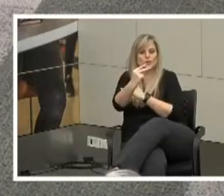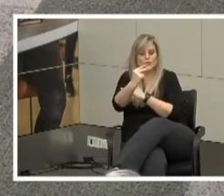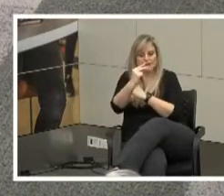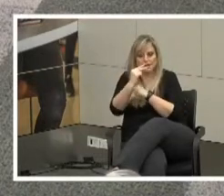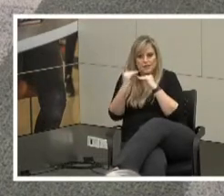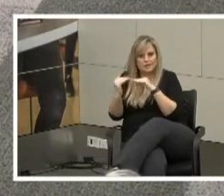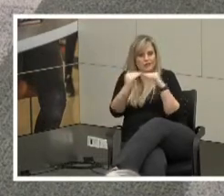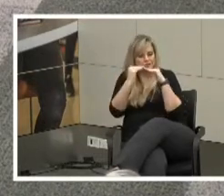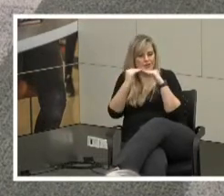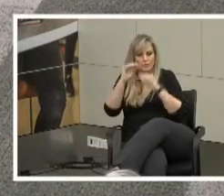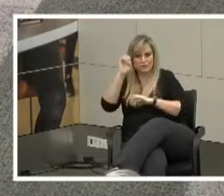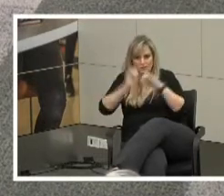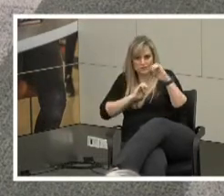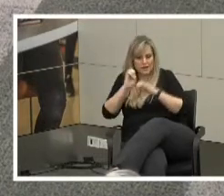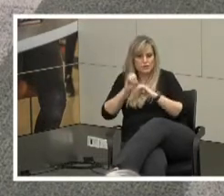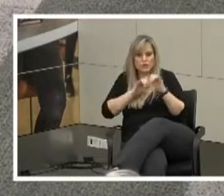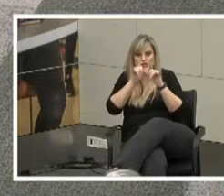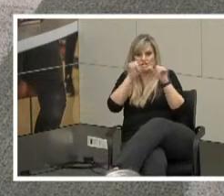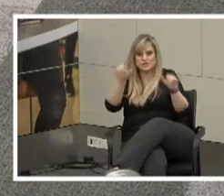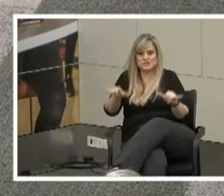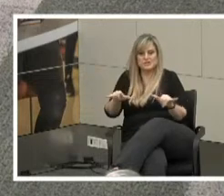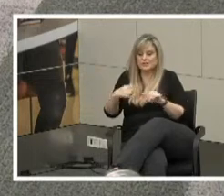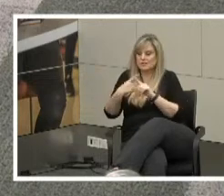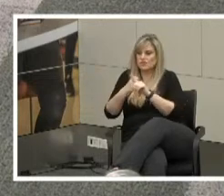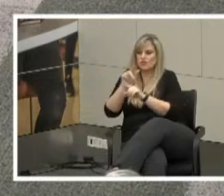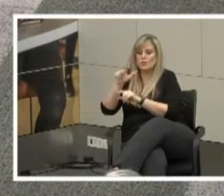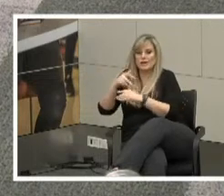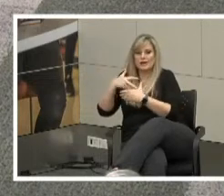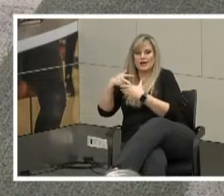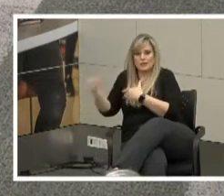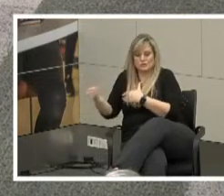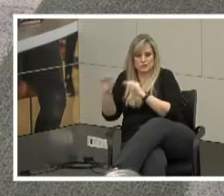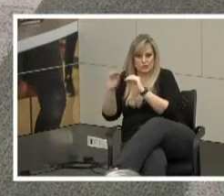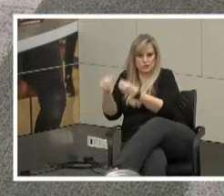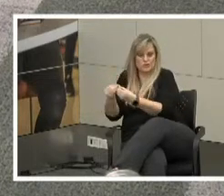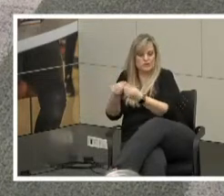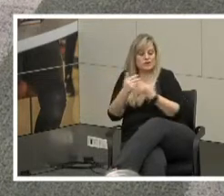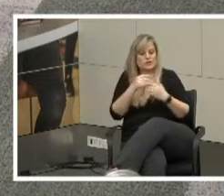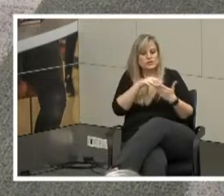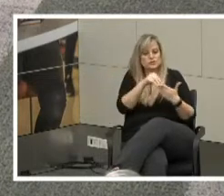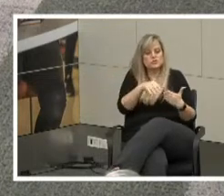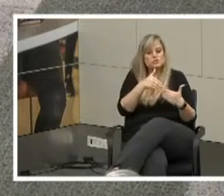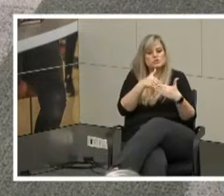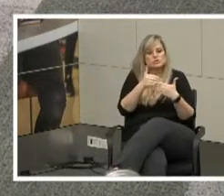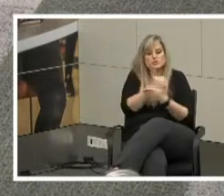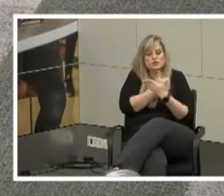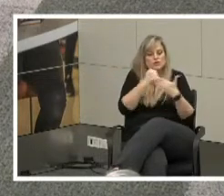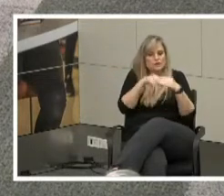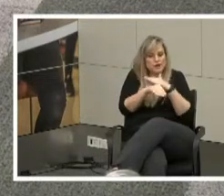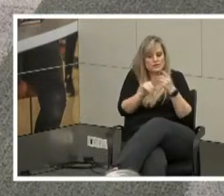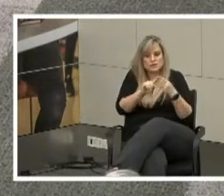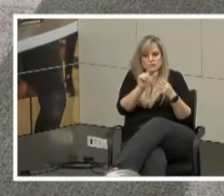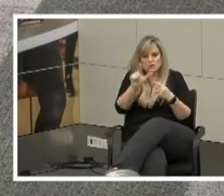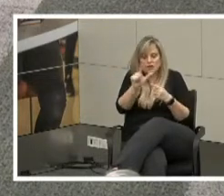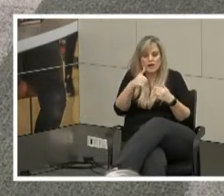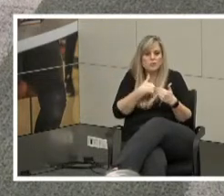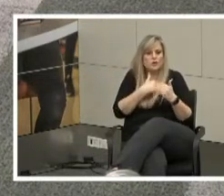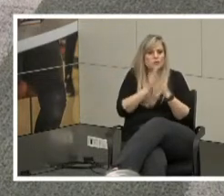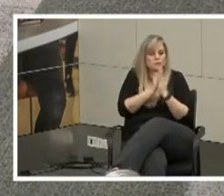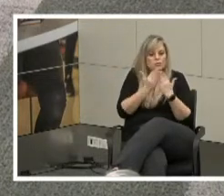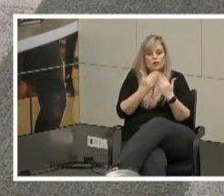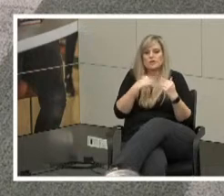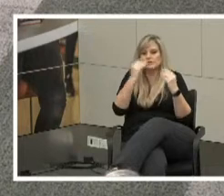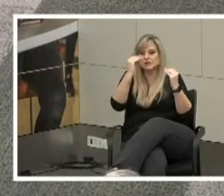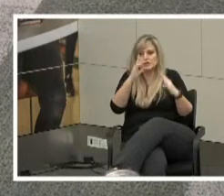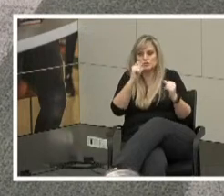system as assessed by a third party our students deserve access to libraries novel studies in class and teachers that are trusted to educate